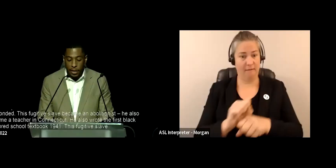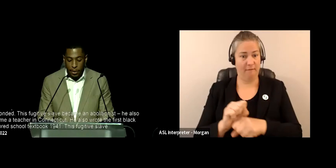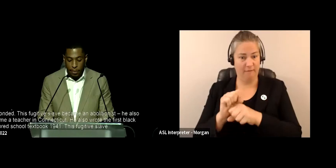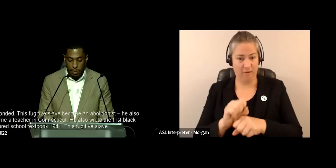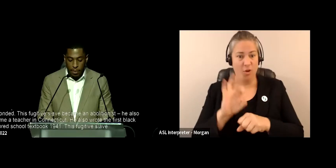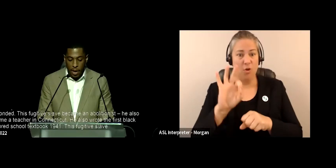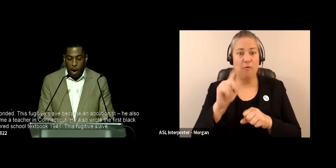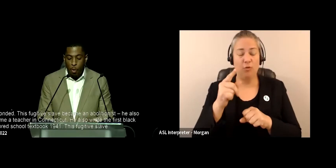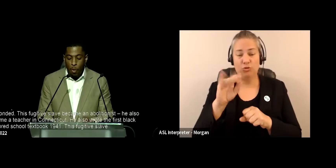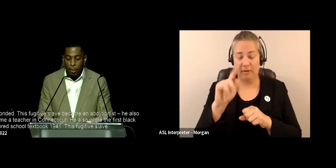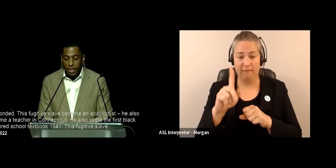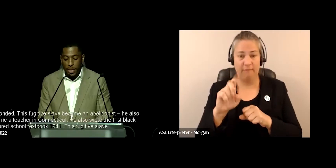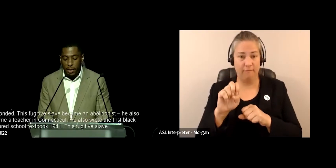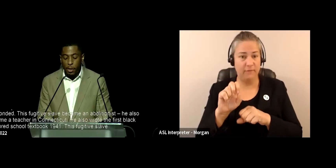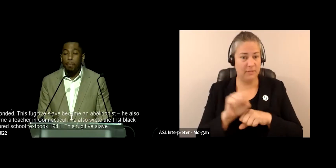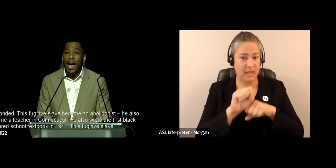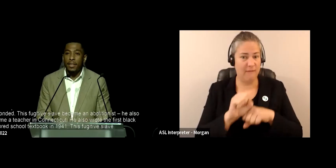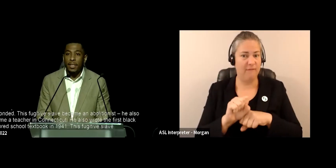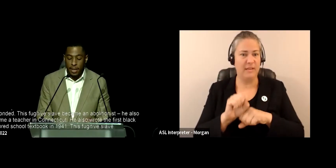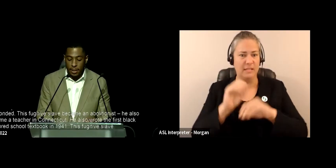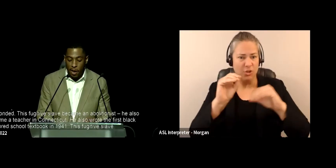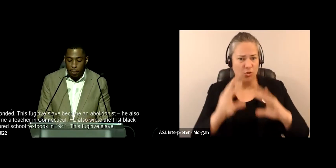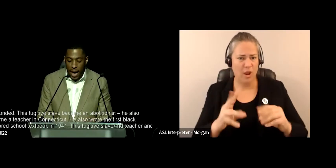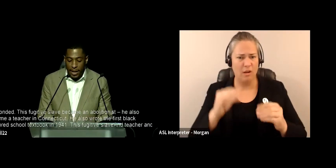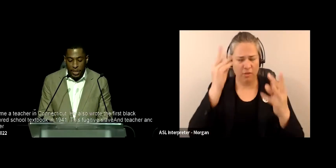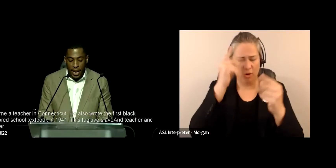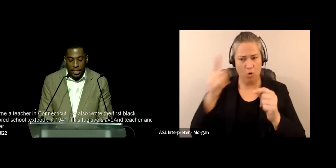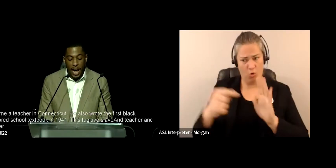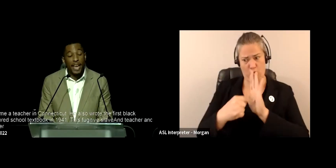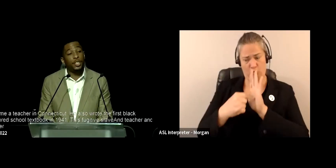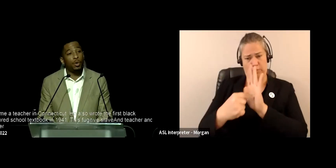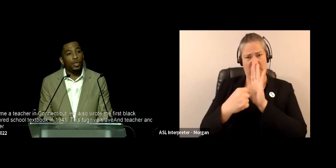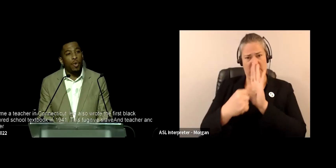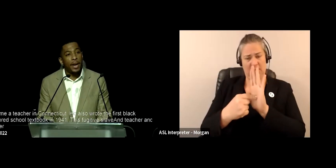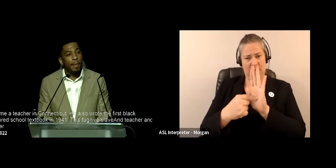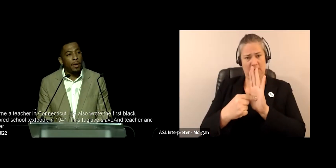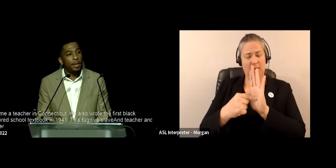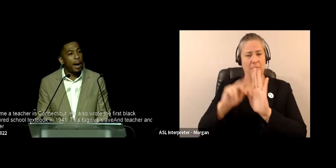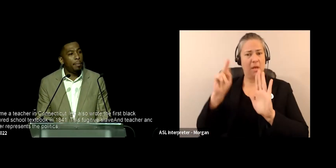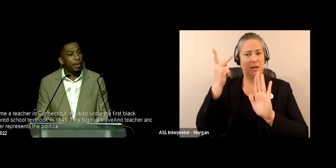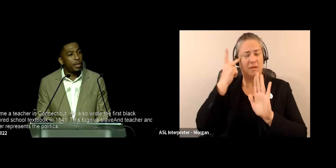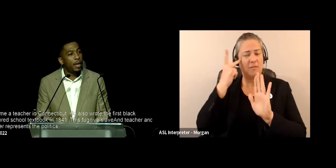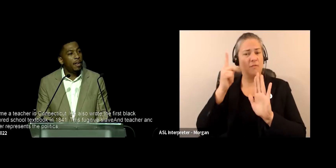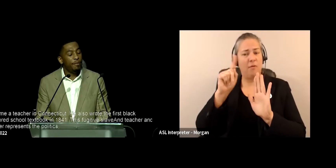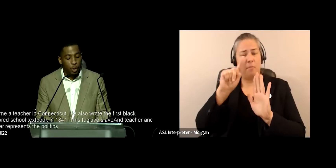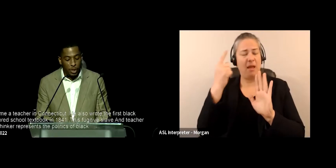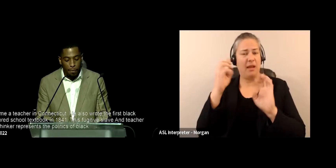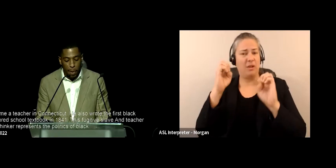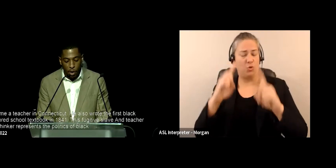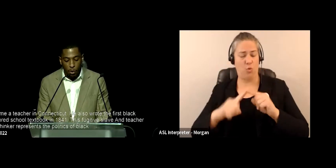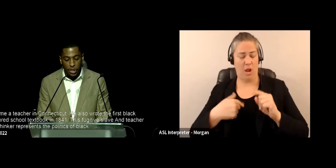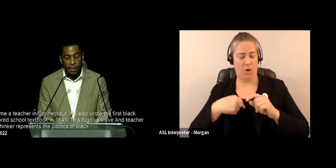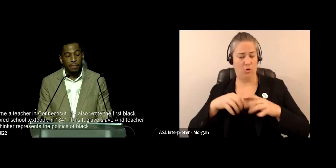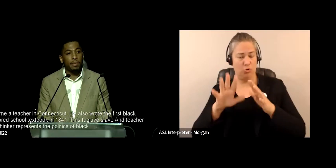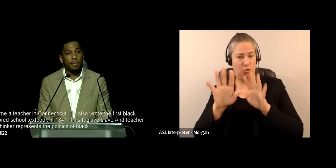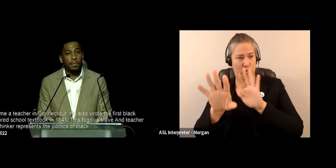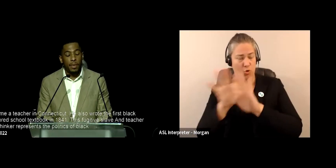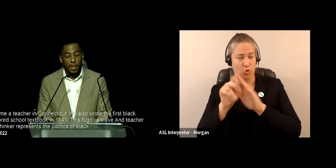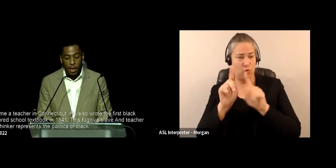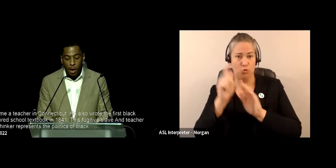and thinker represents the politics of Black education I chose to write about in my book, Fugitive